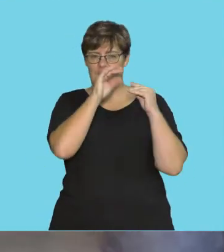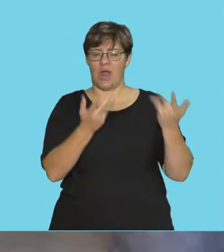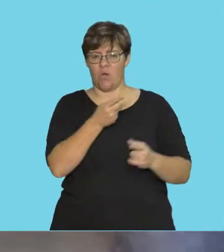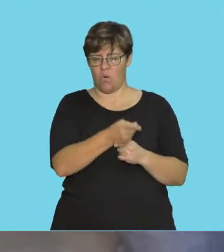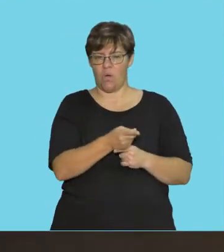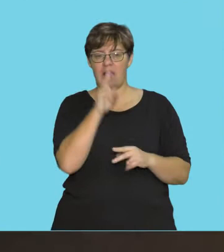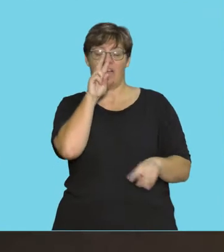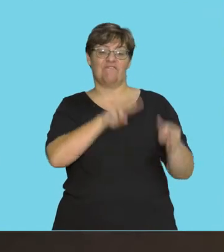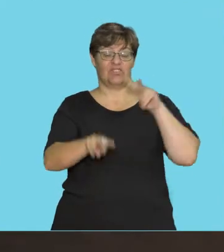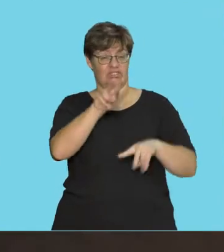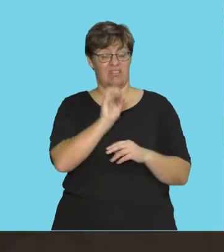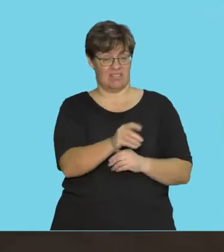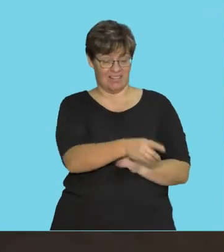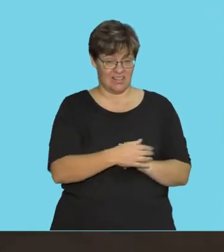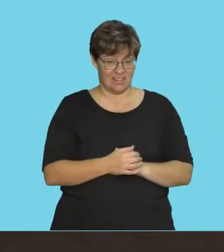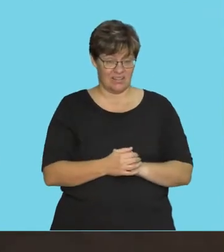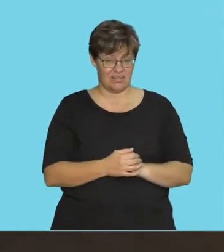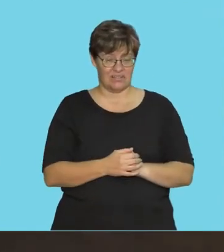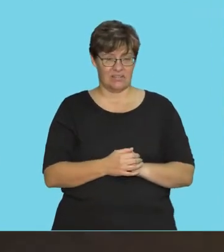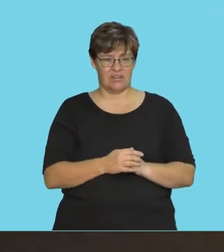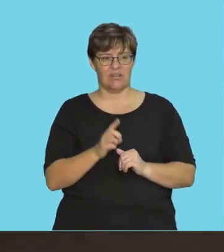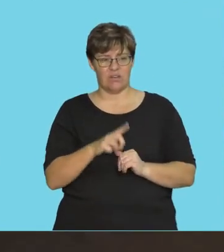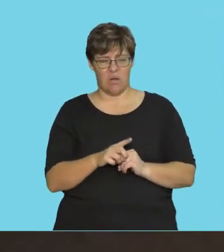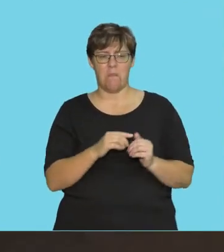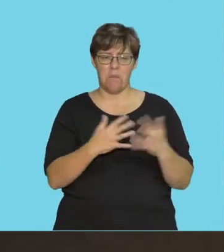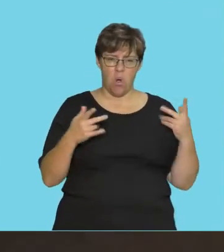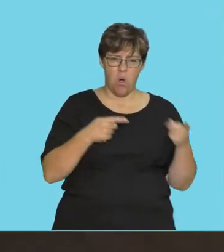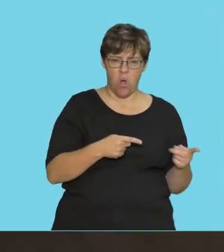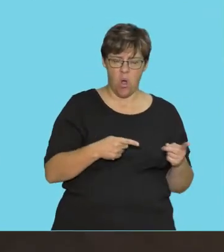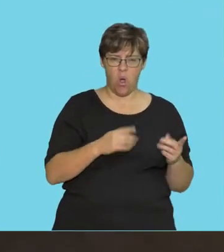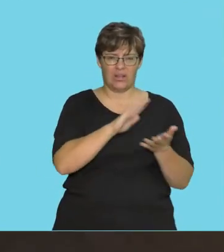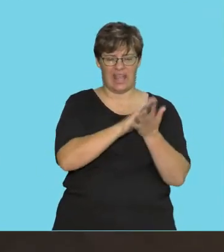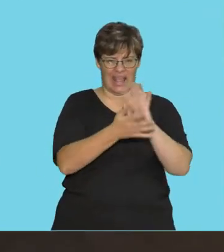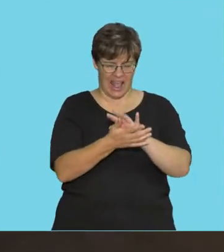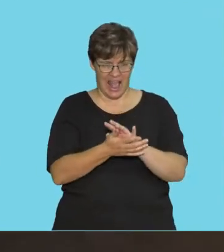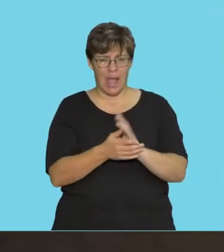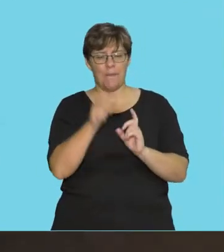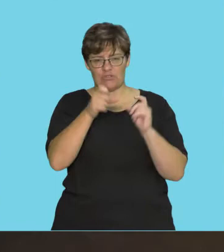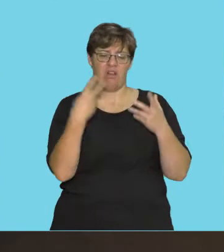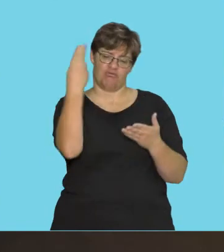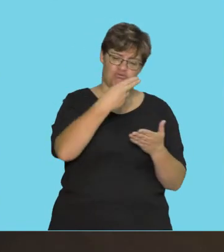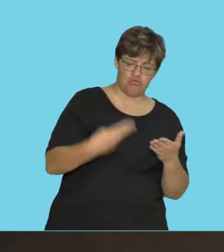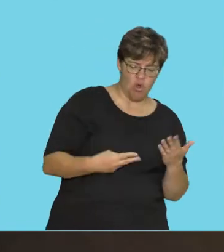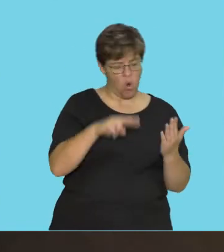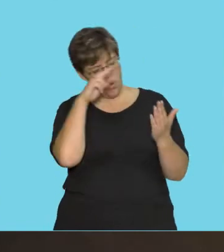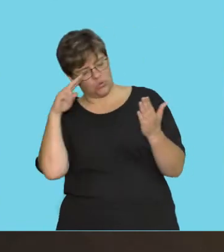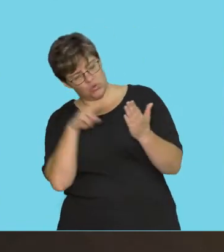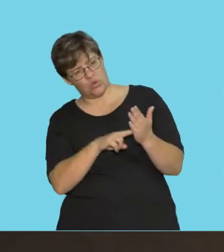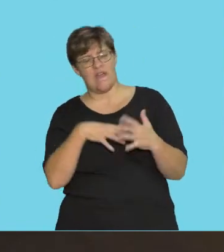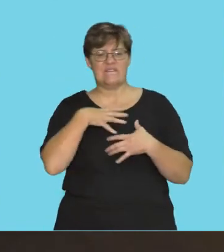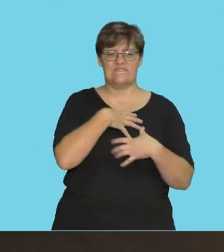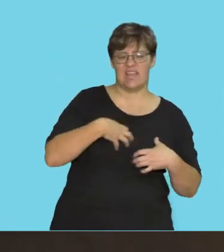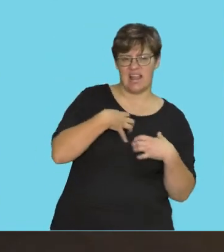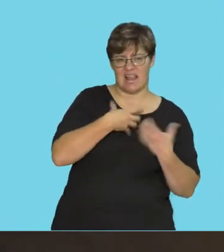learn. She's pretty much visual. So I would say that, Paul, you're a bit more of a tactile, kinesthetic learner. You like to look